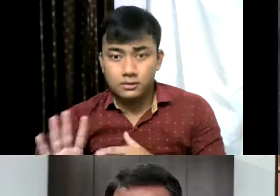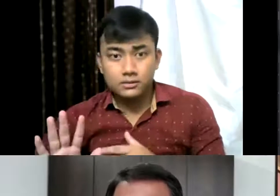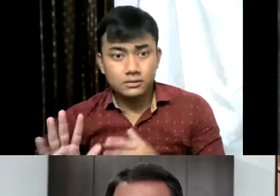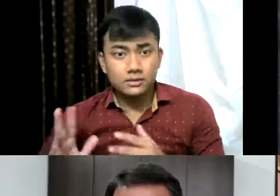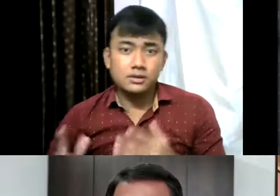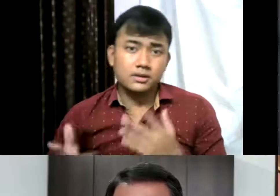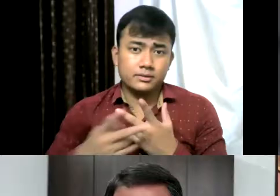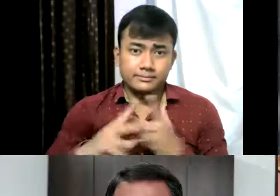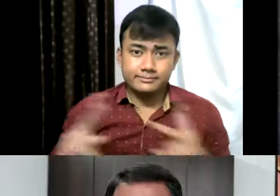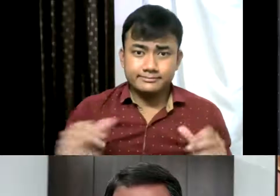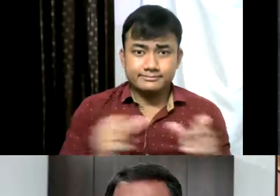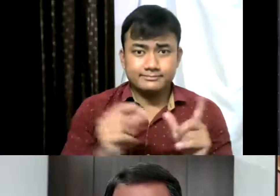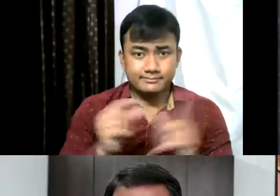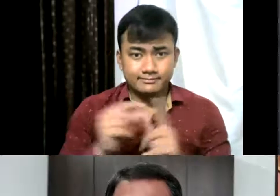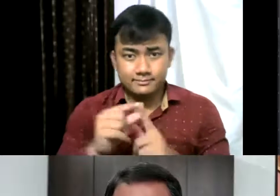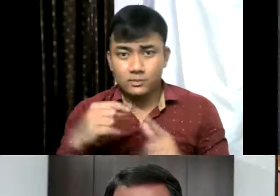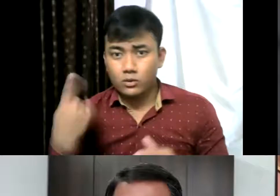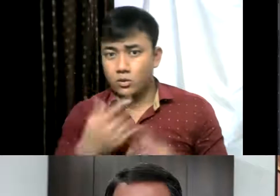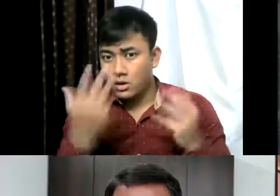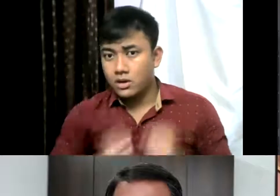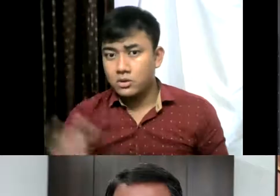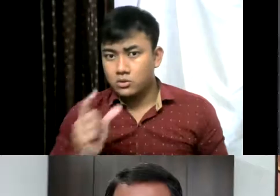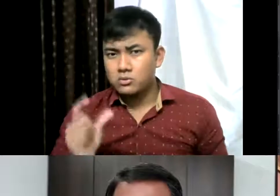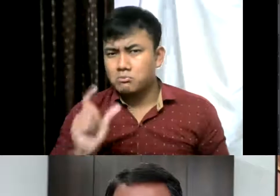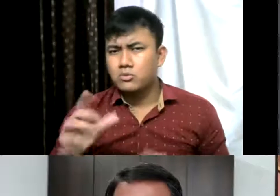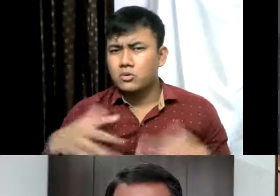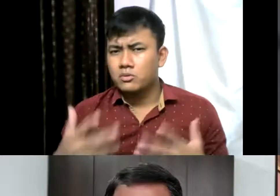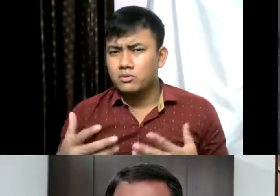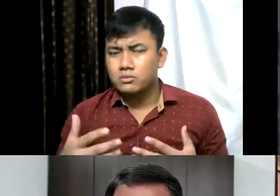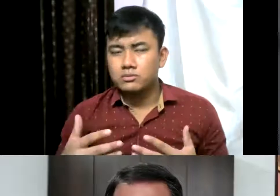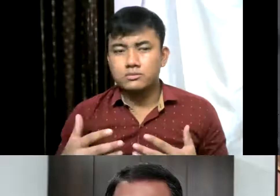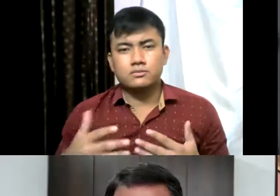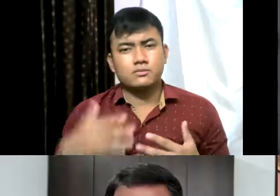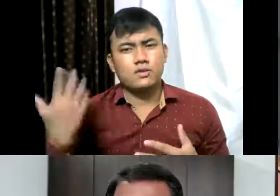apps to do what we want to do with it. And we anyway have to do this as